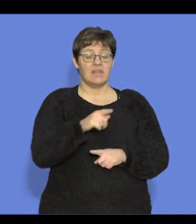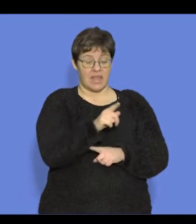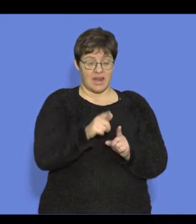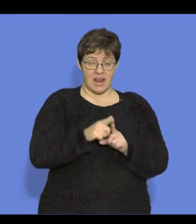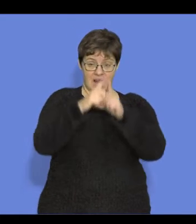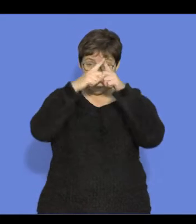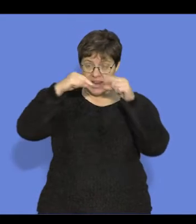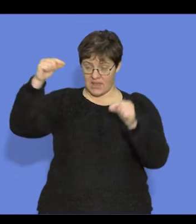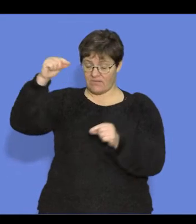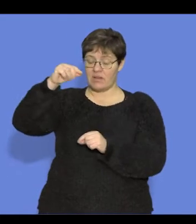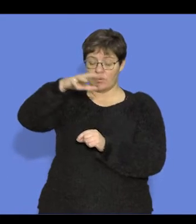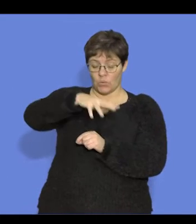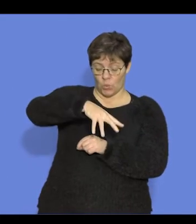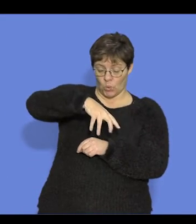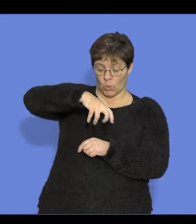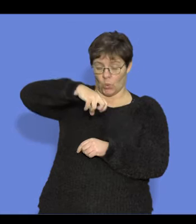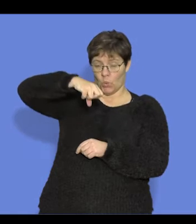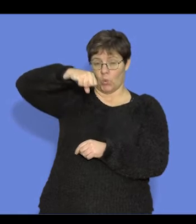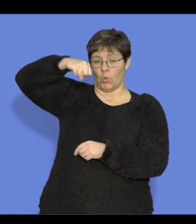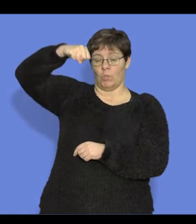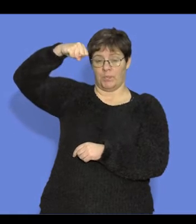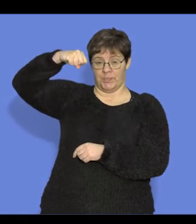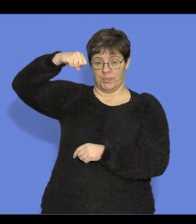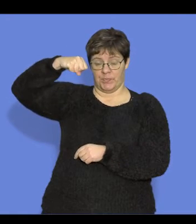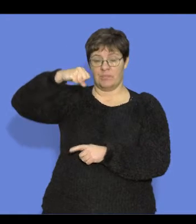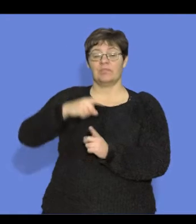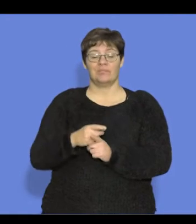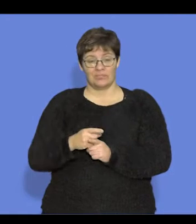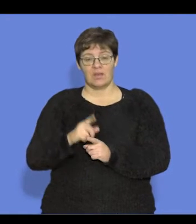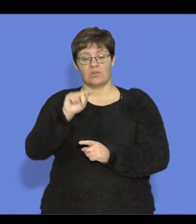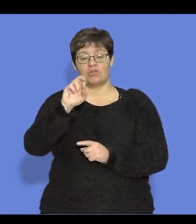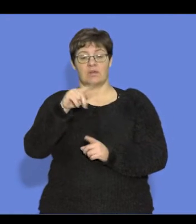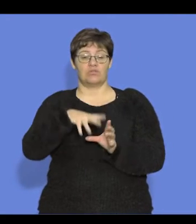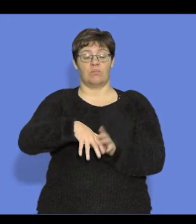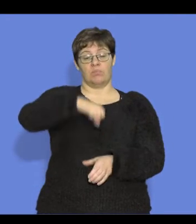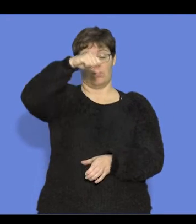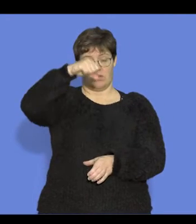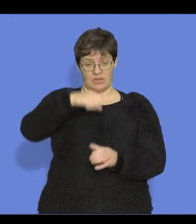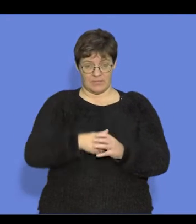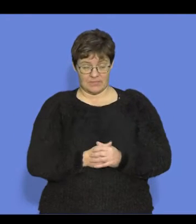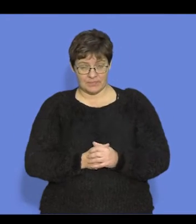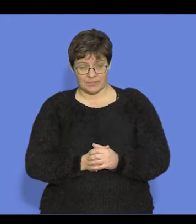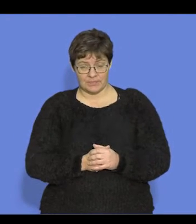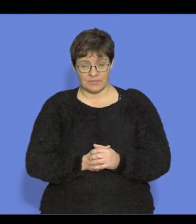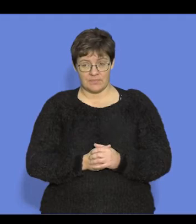the water moves out, that's transpiration pull, sucking the water up.